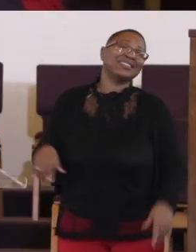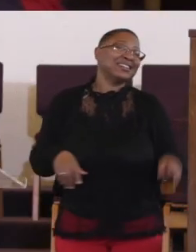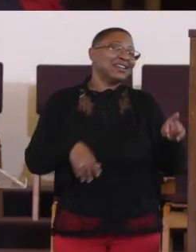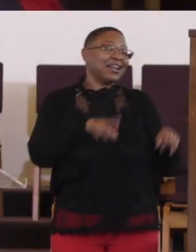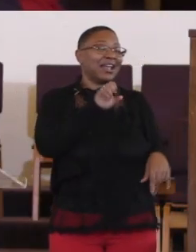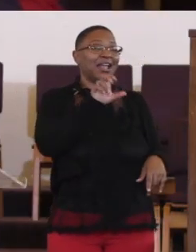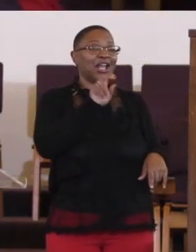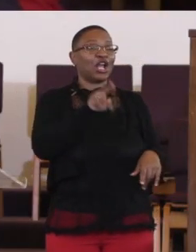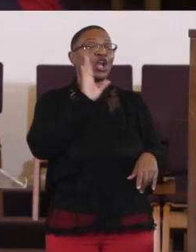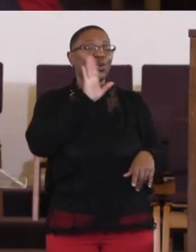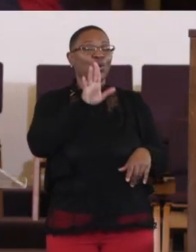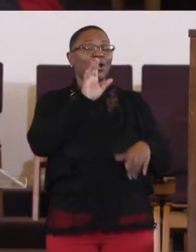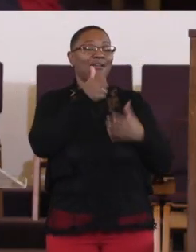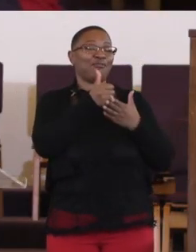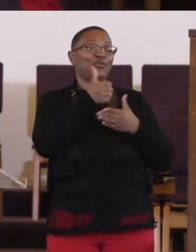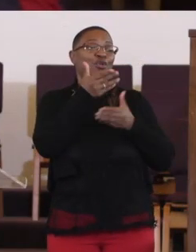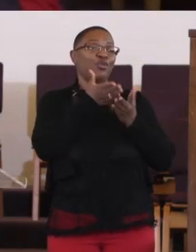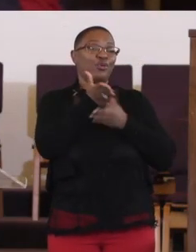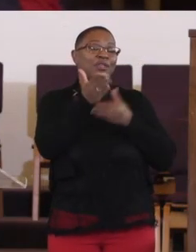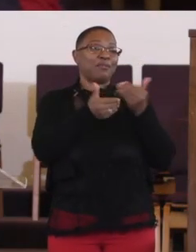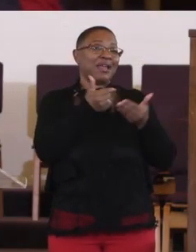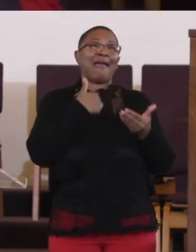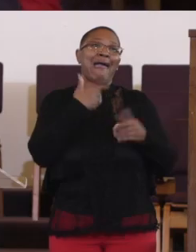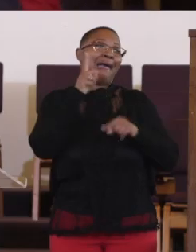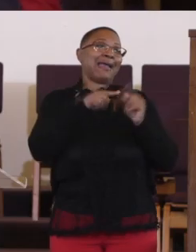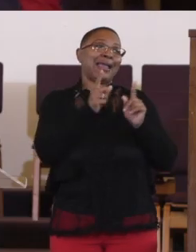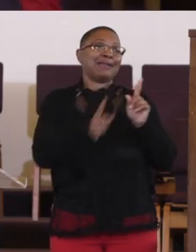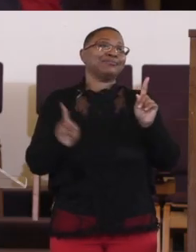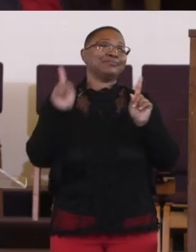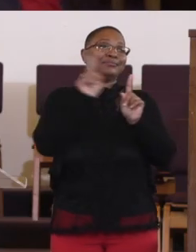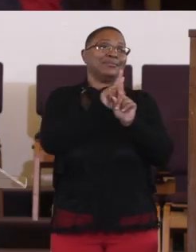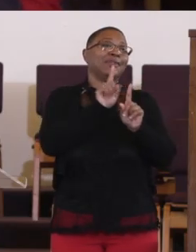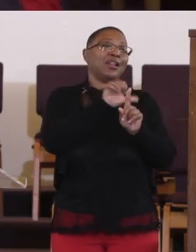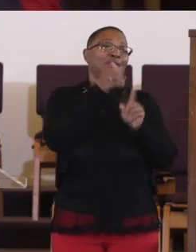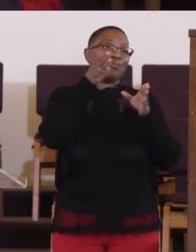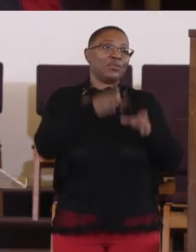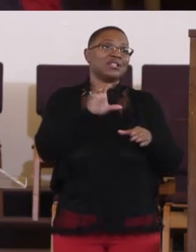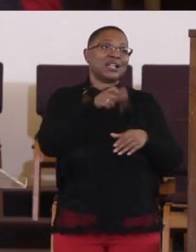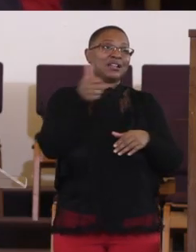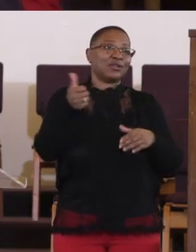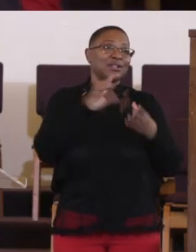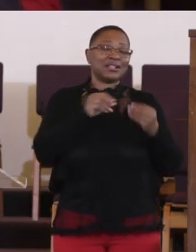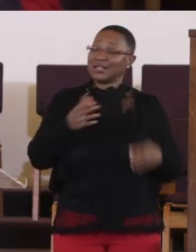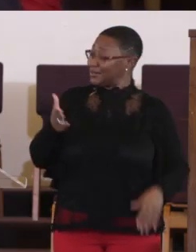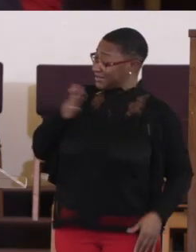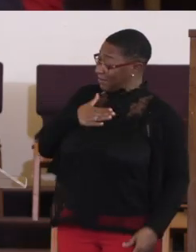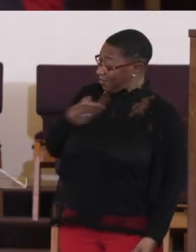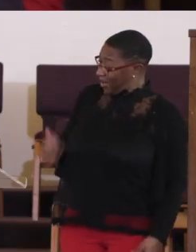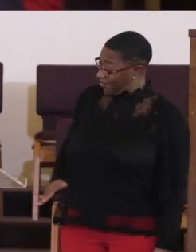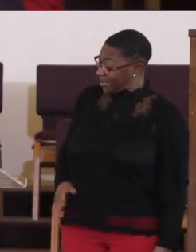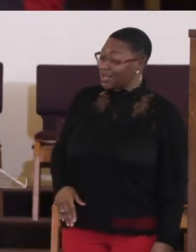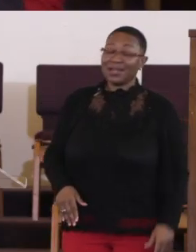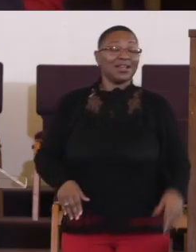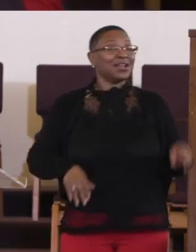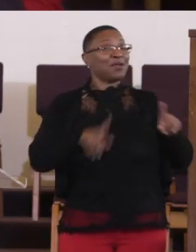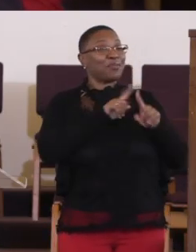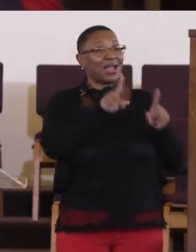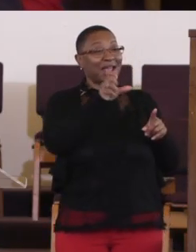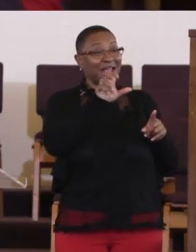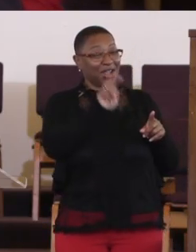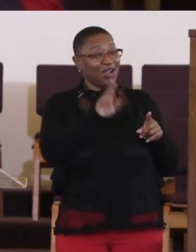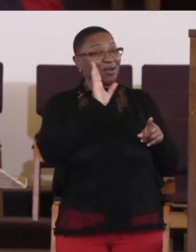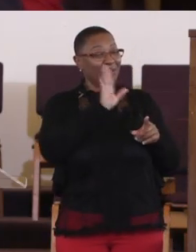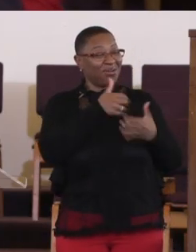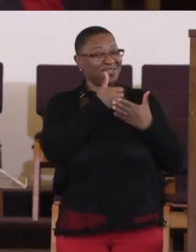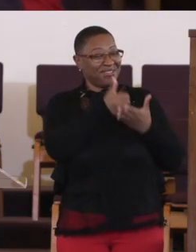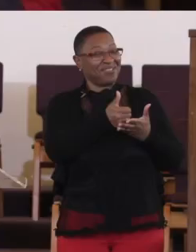have to take you through that process. I can't jump you ahead of the line if somebody else has something in. It was my property. Okay, so Erin is going to help